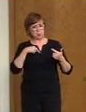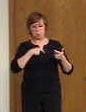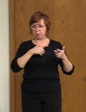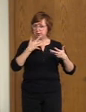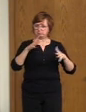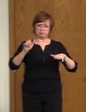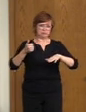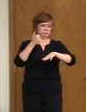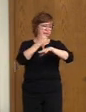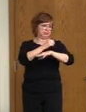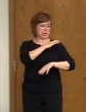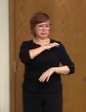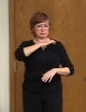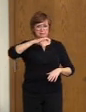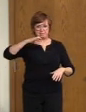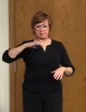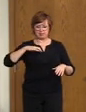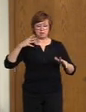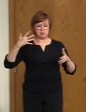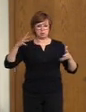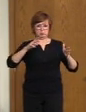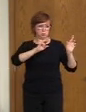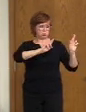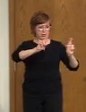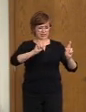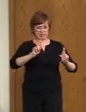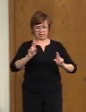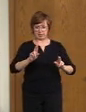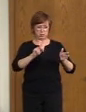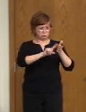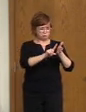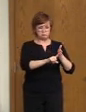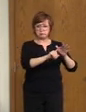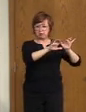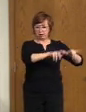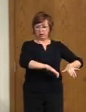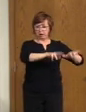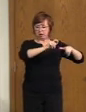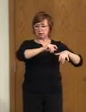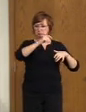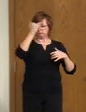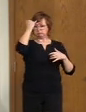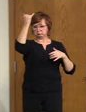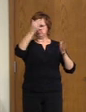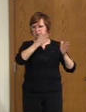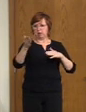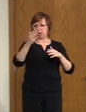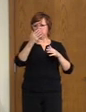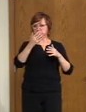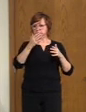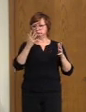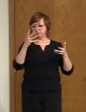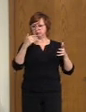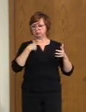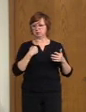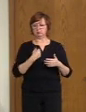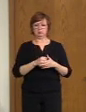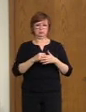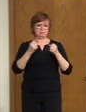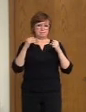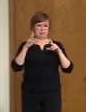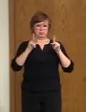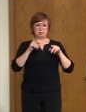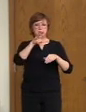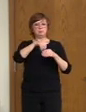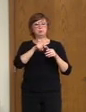that oversees the immunization planning committee, which represents a large number of organizations who are listed on the slide, so that